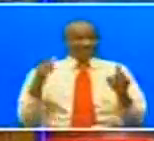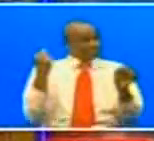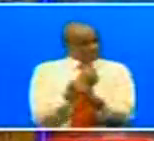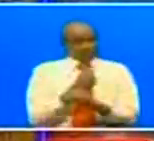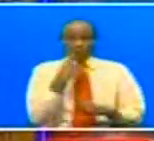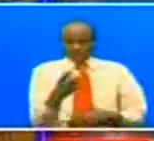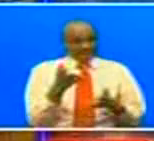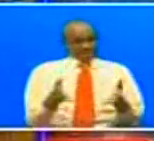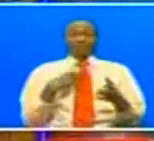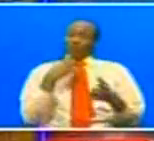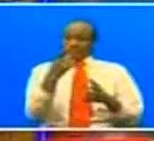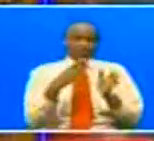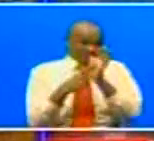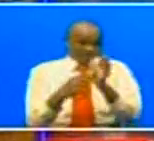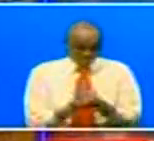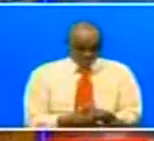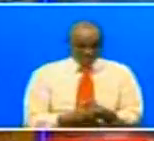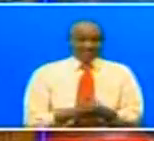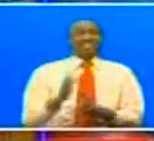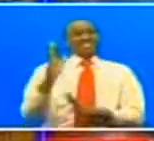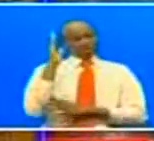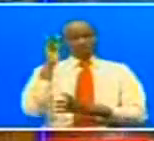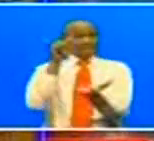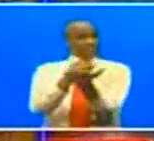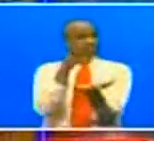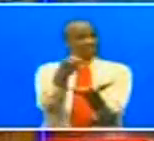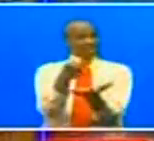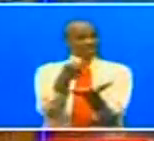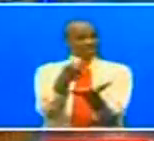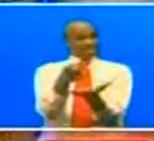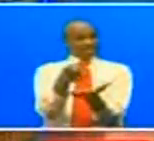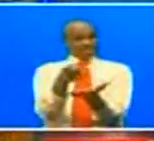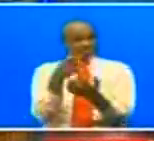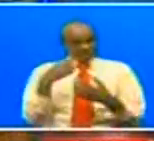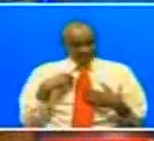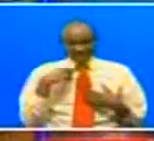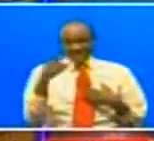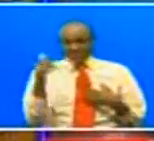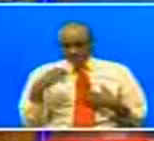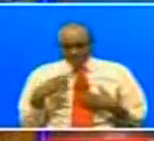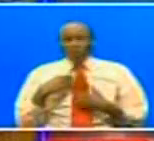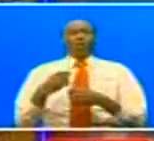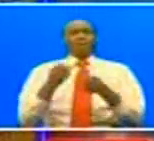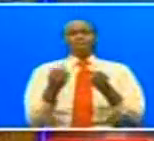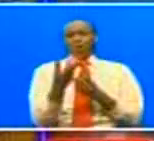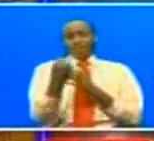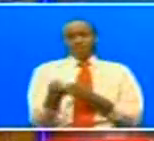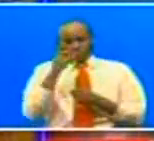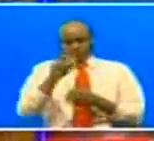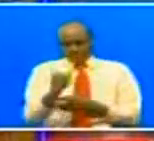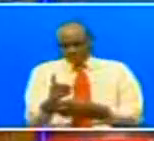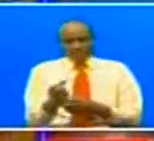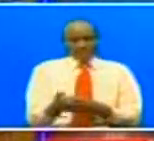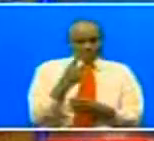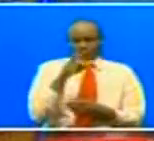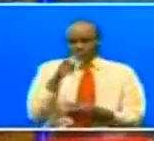I'll give you some examples if I may. Security at the airport. You've seen me down at the airport handing over bomb detection equipment, making sure that is a